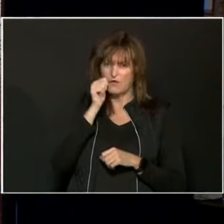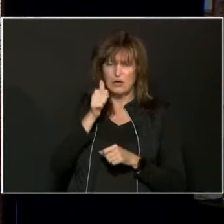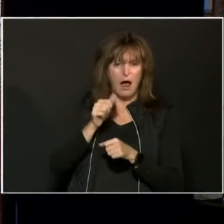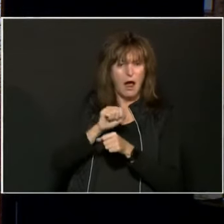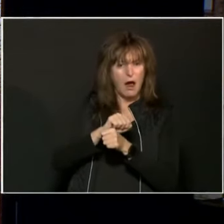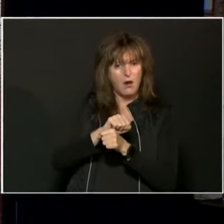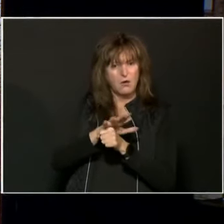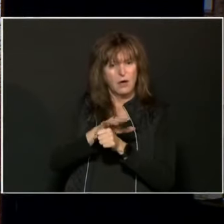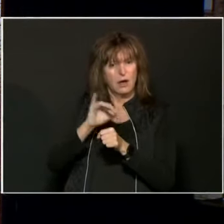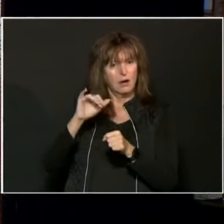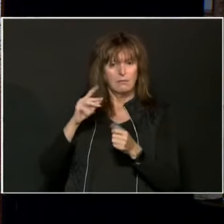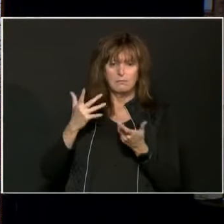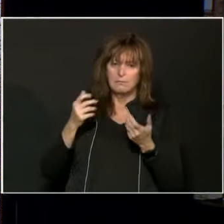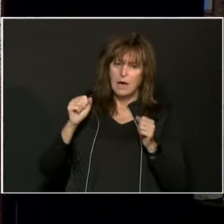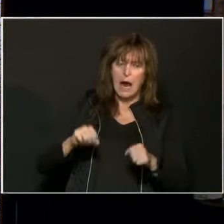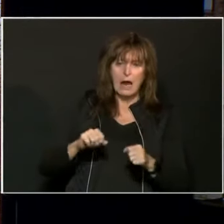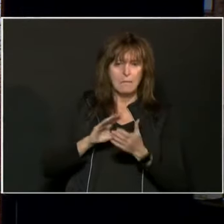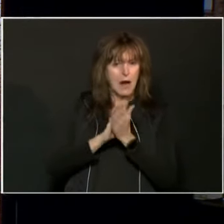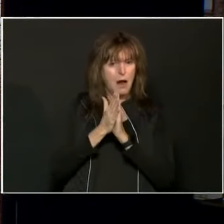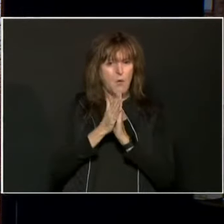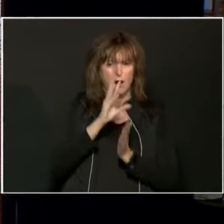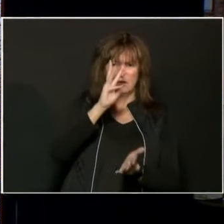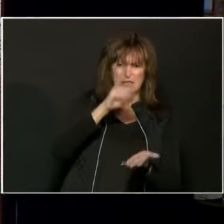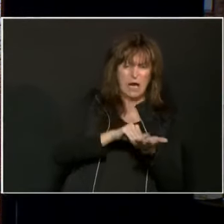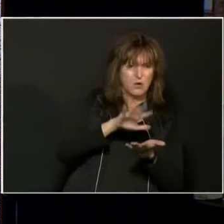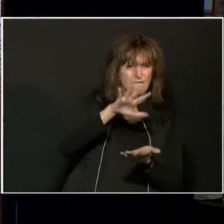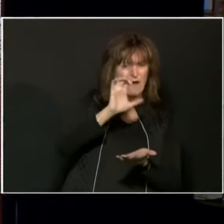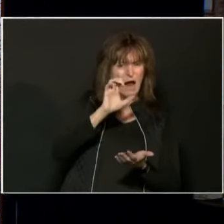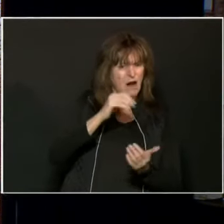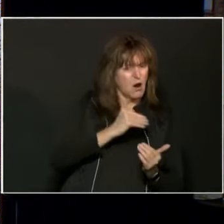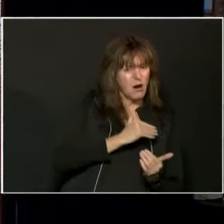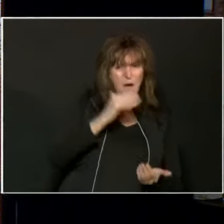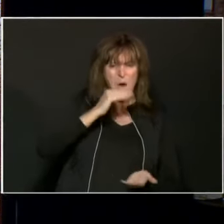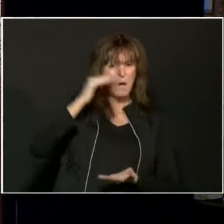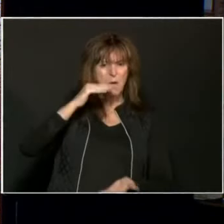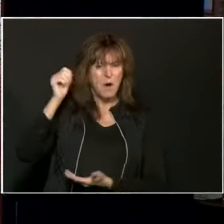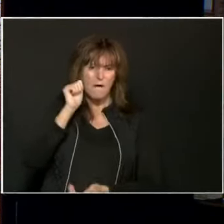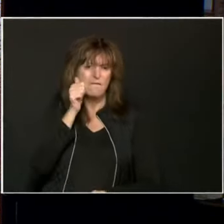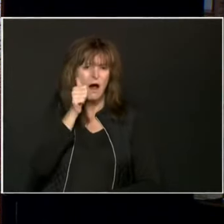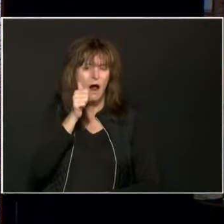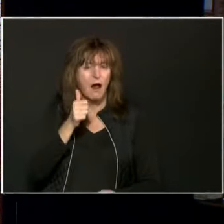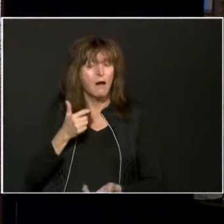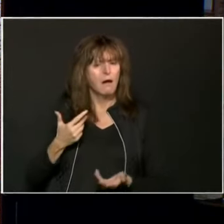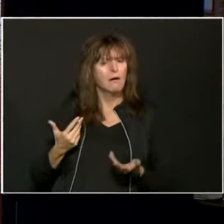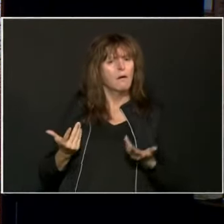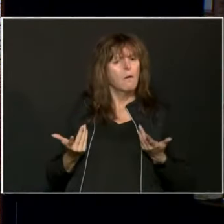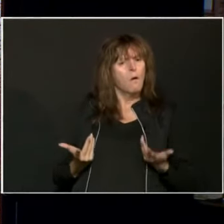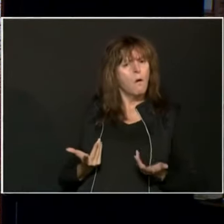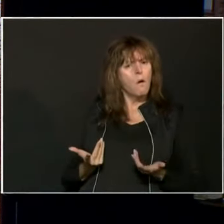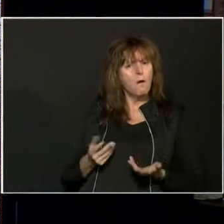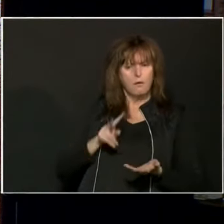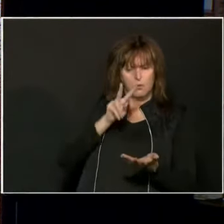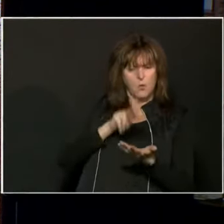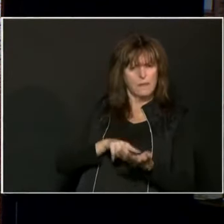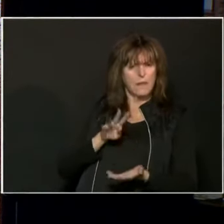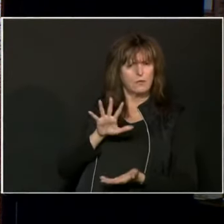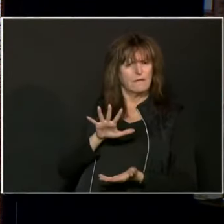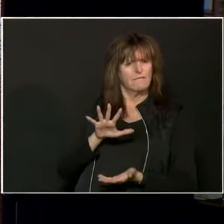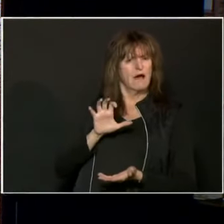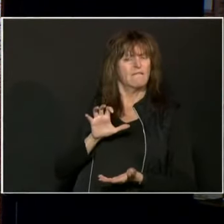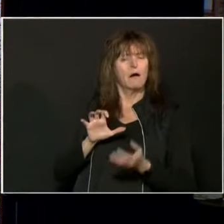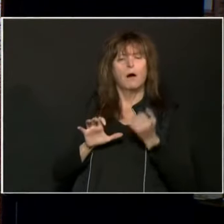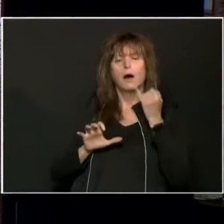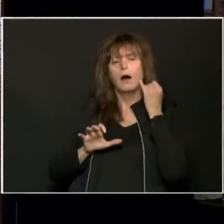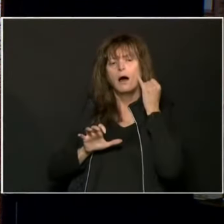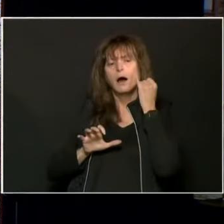taken to limit the spread of the virus, or 2,500 new daily cases by that time if the growth rate was at 3%. Again,